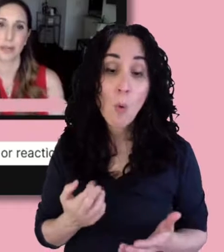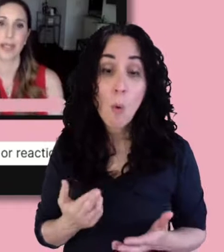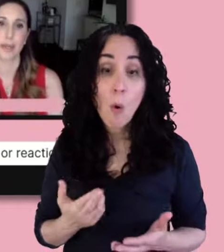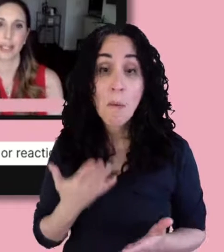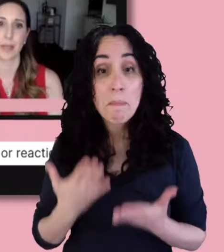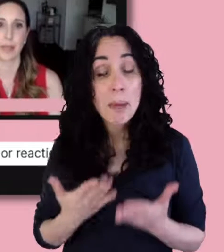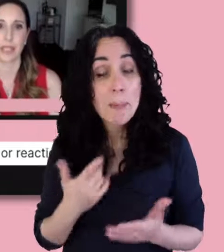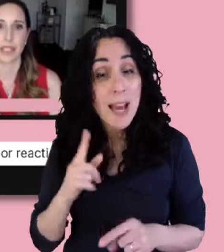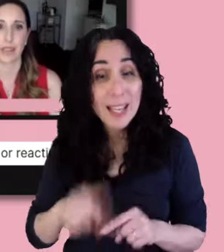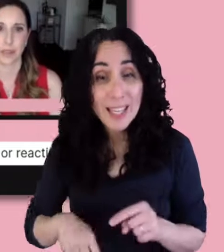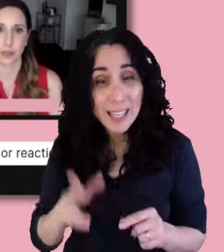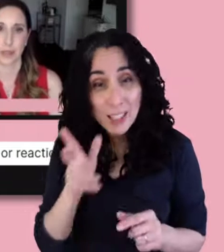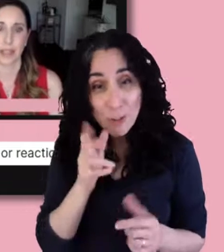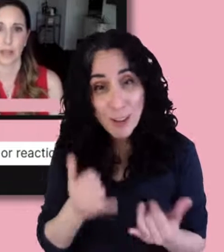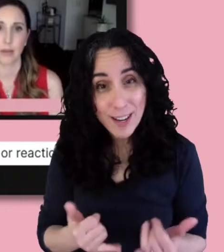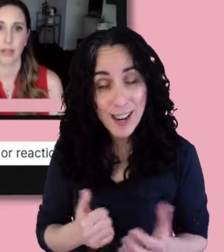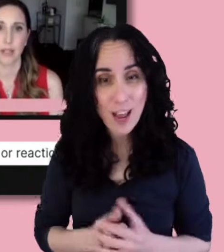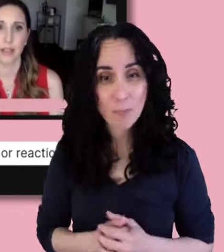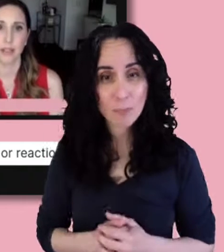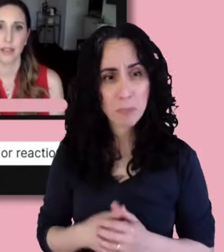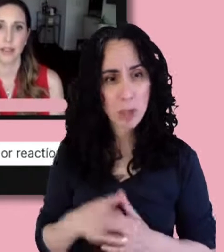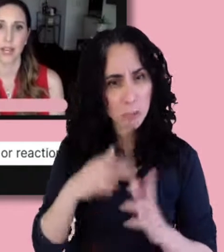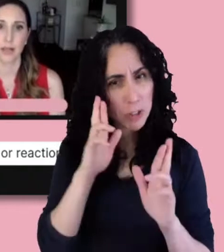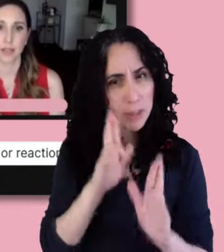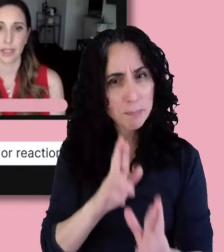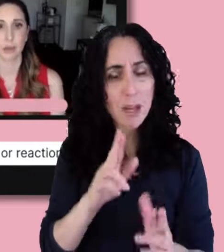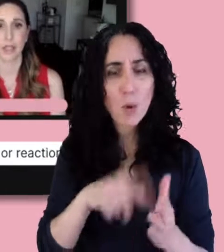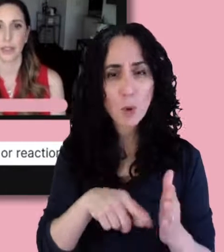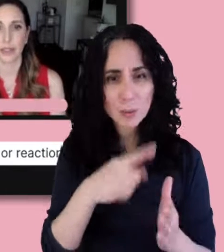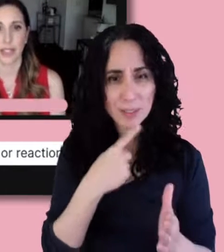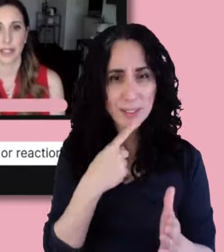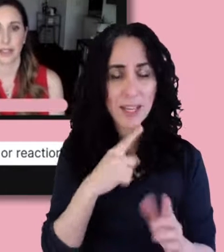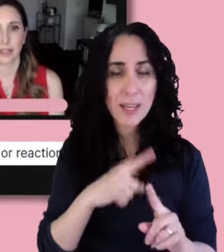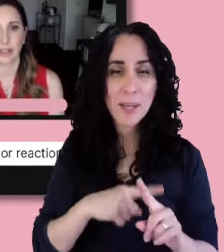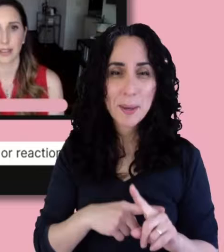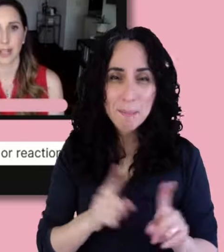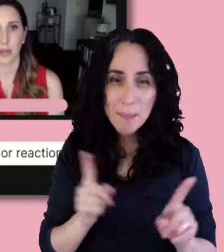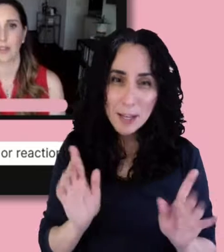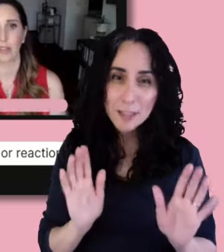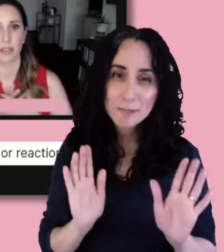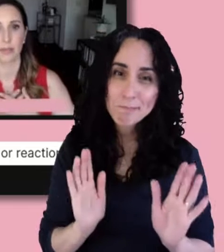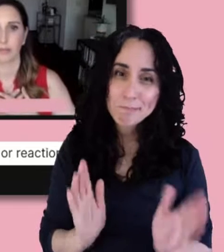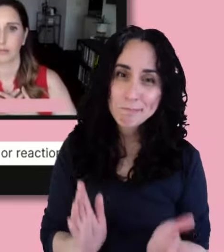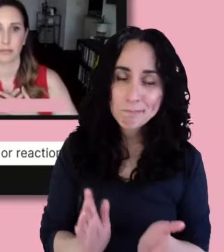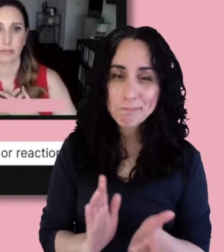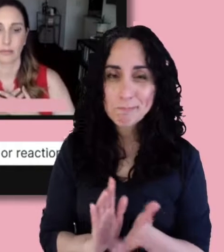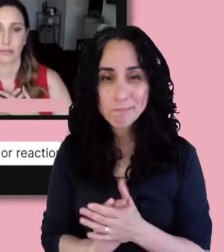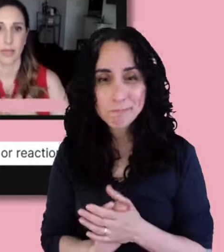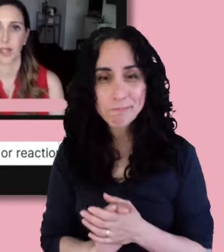or maybe I'm not able to hear this right now. I respect what you're saying. However,